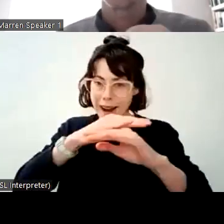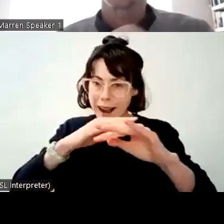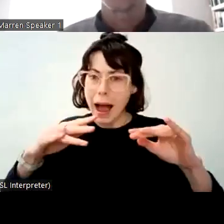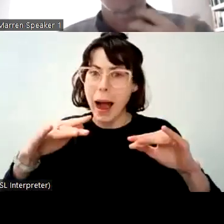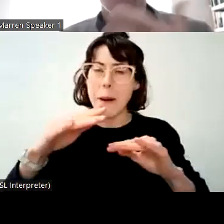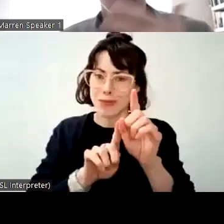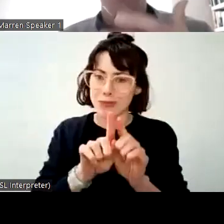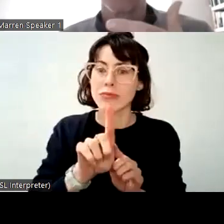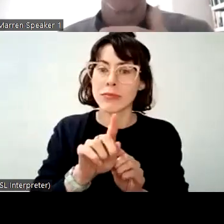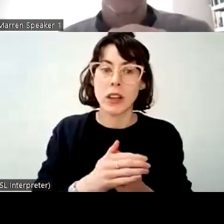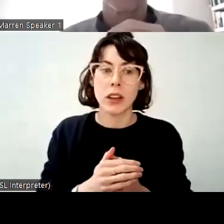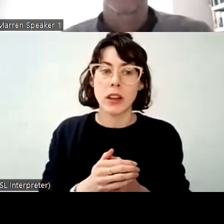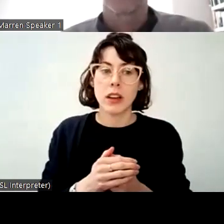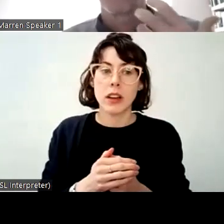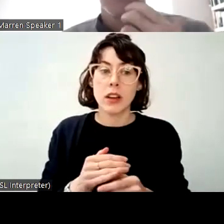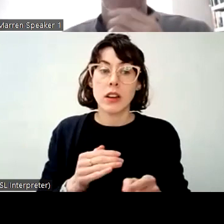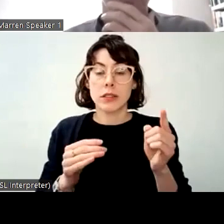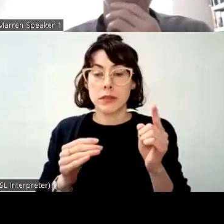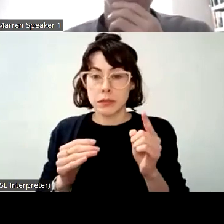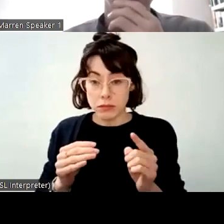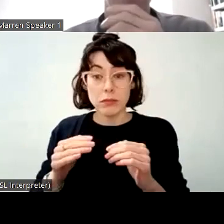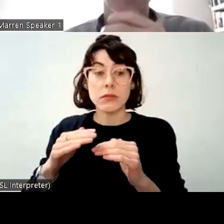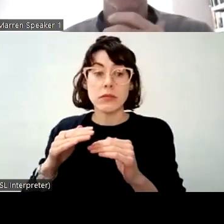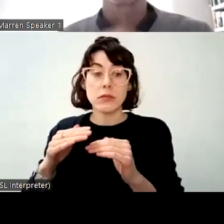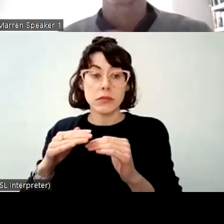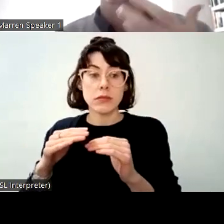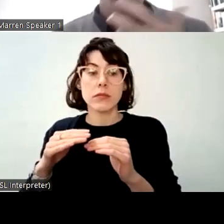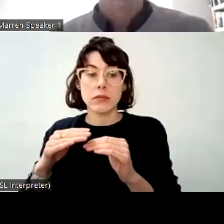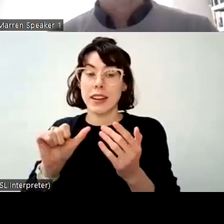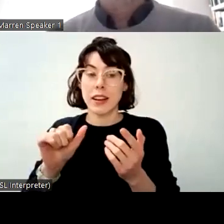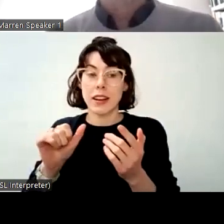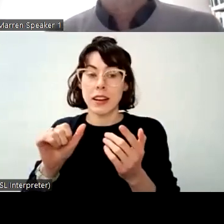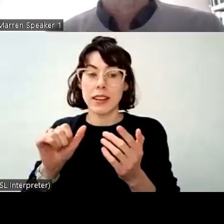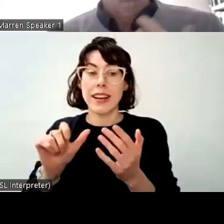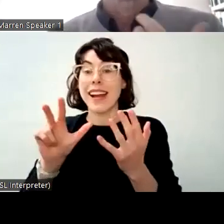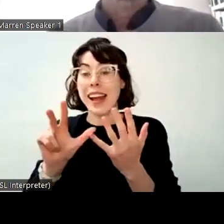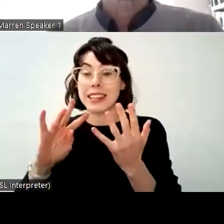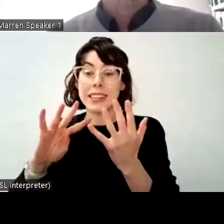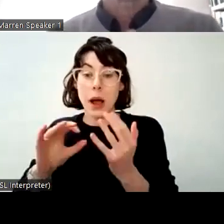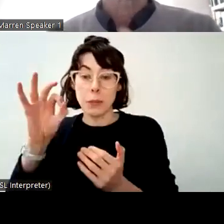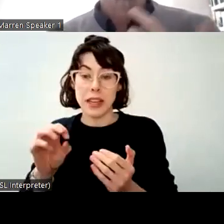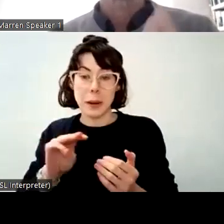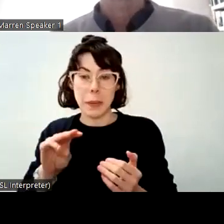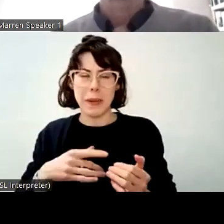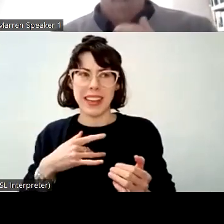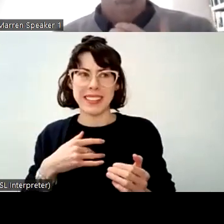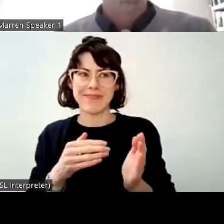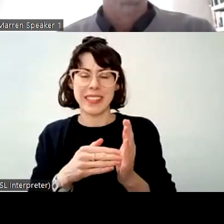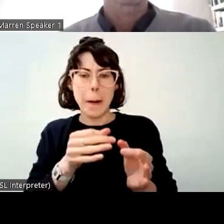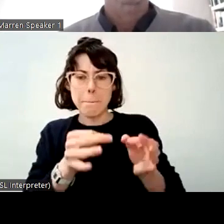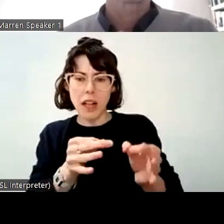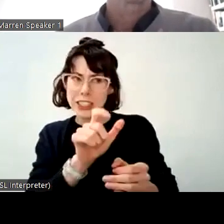was a demand for much more intensive action from the politicians around addressing climate change and